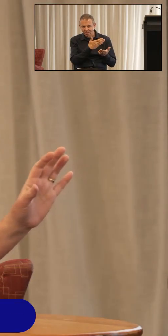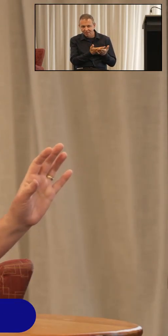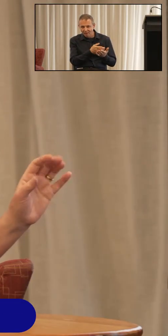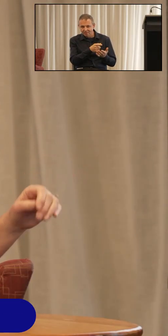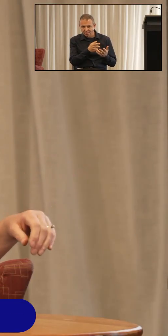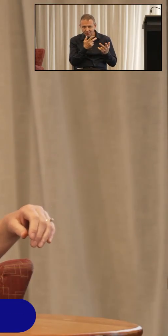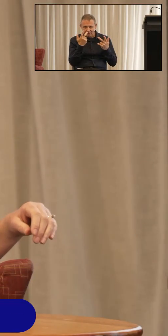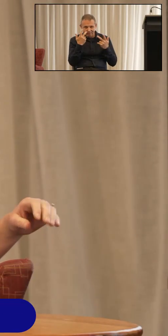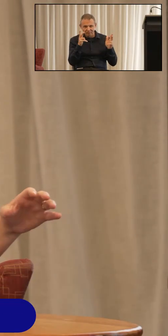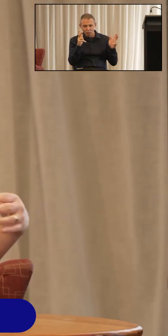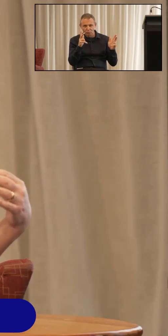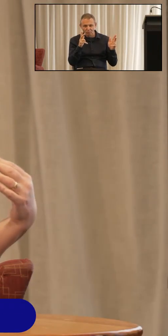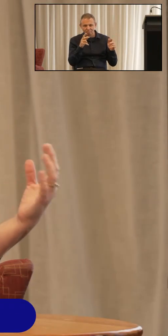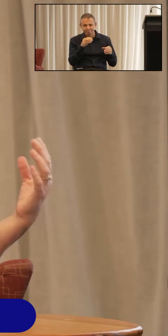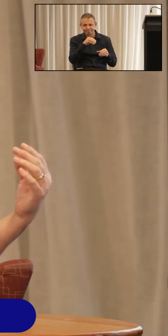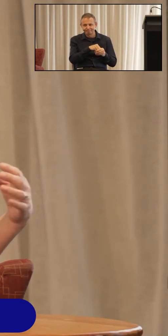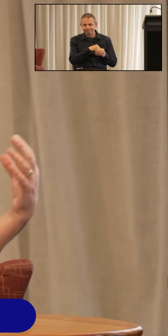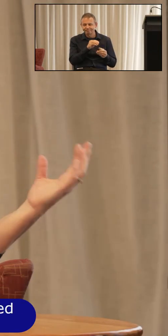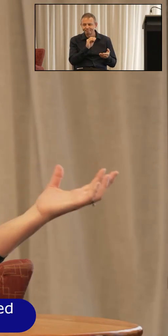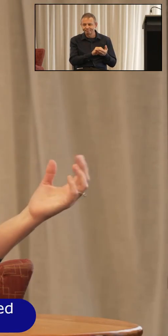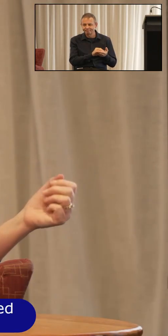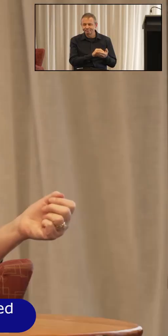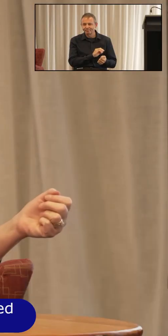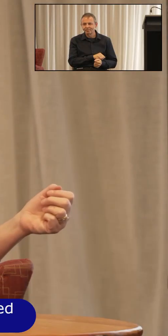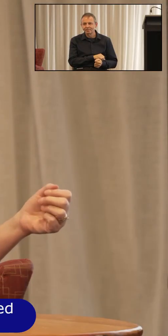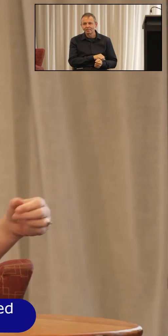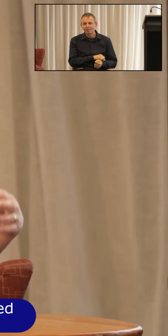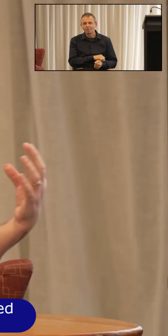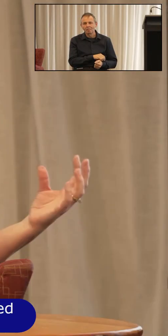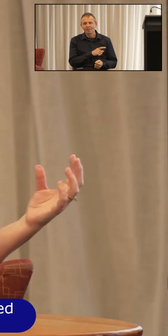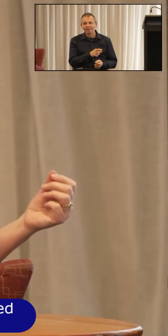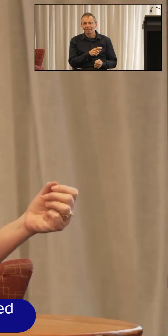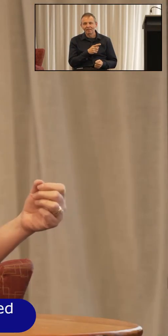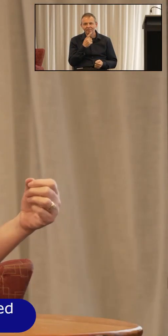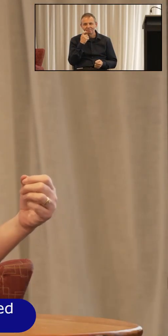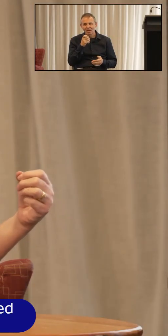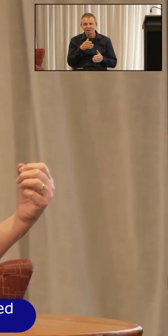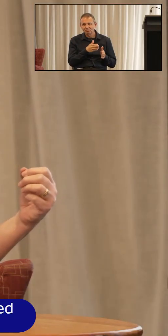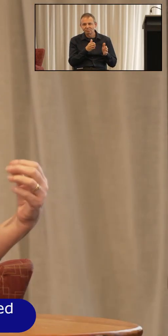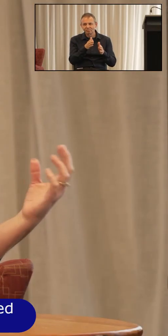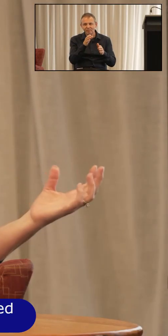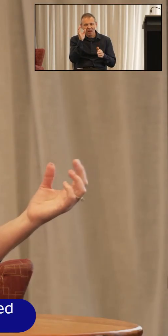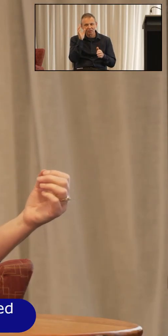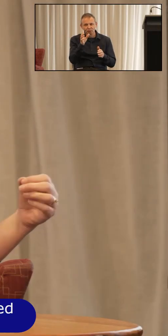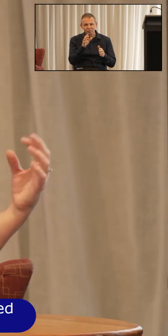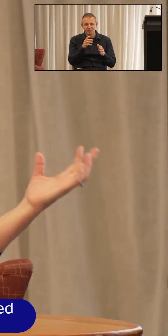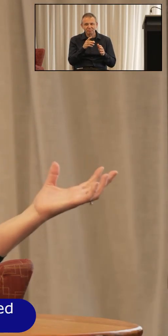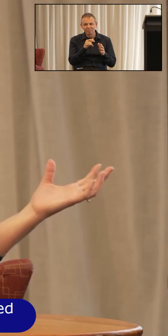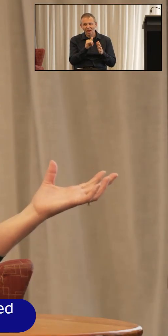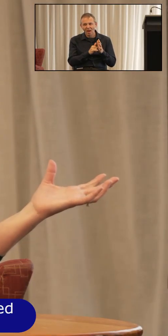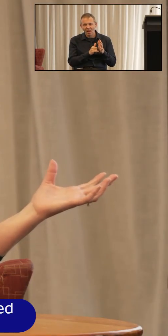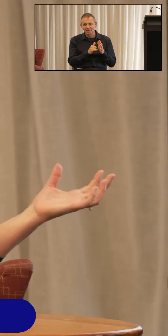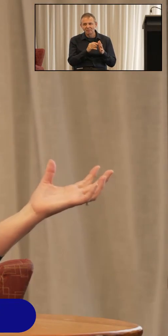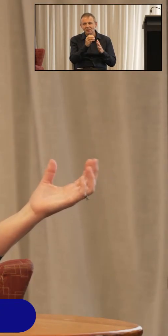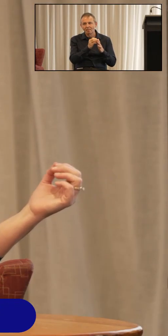visual mediums. So we then found ourselves on this whole pathway through the Regional Arts Network of opportunities. She applied to